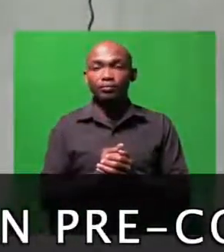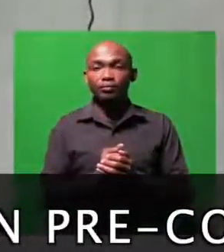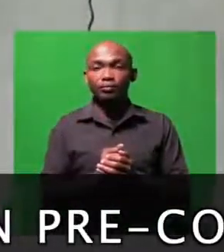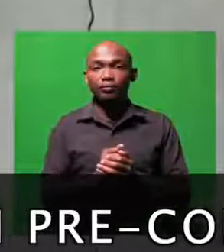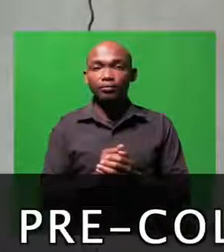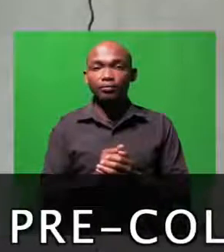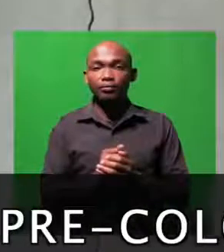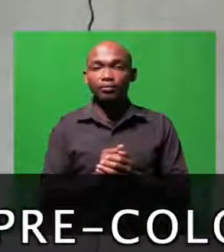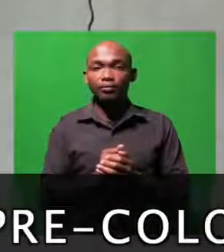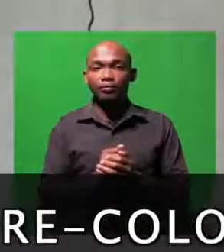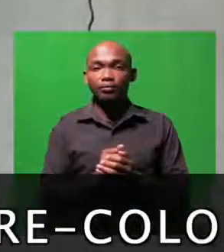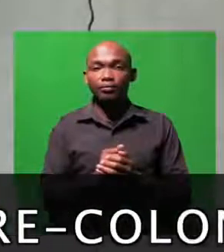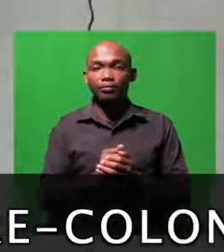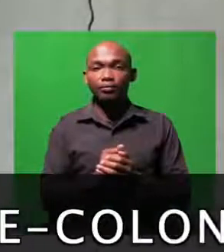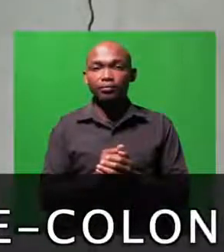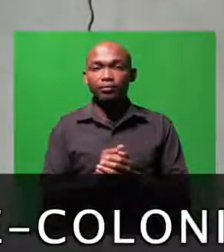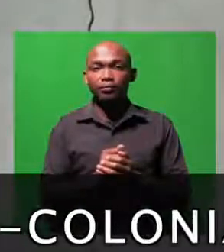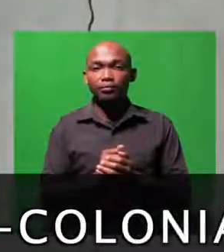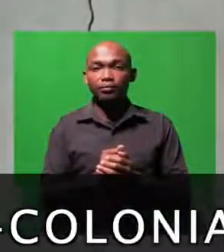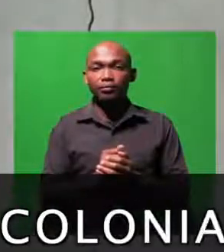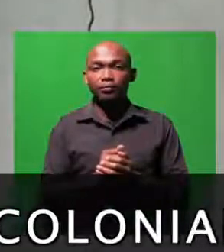lived